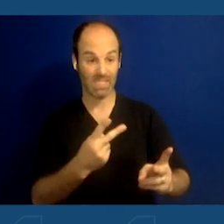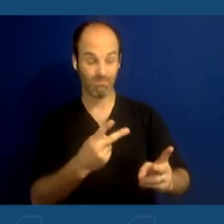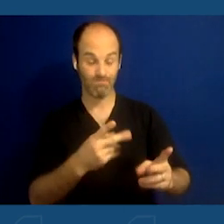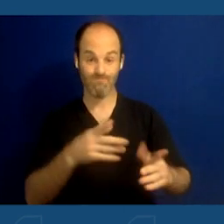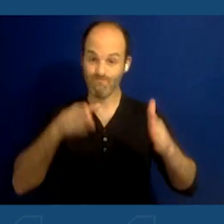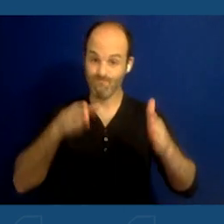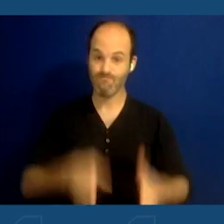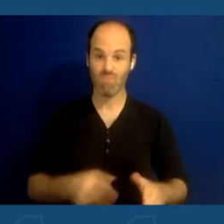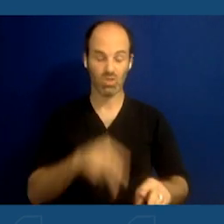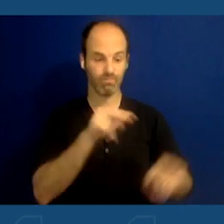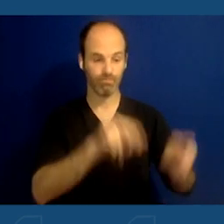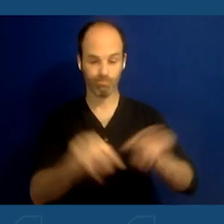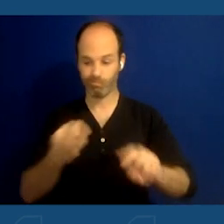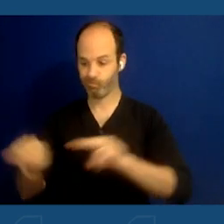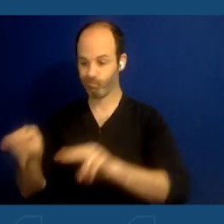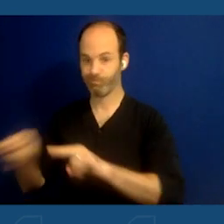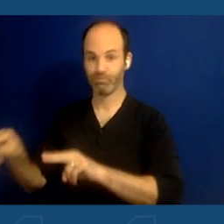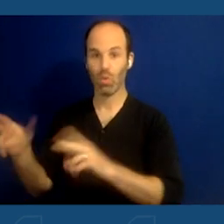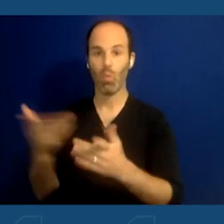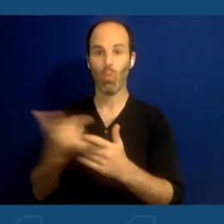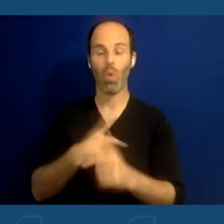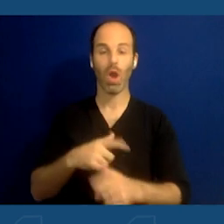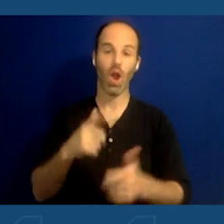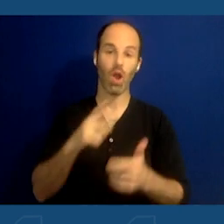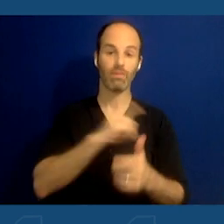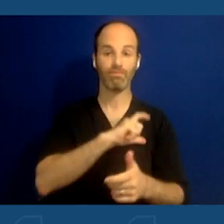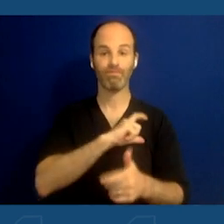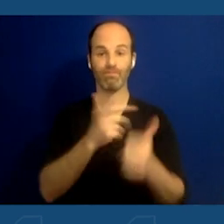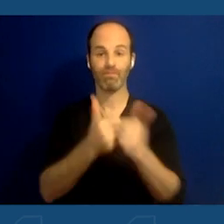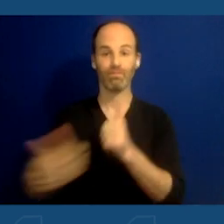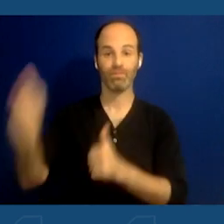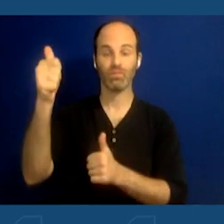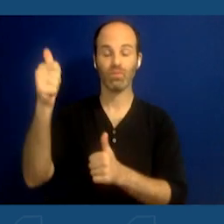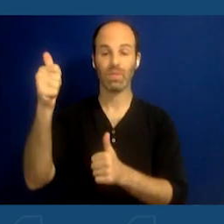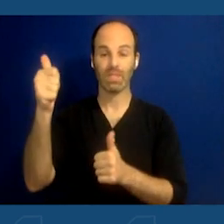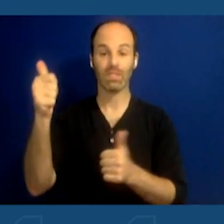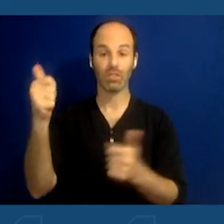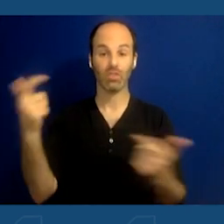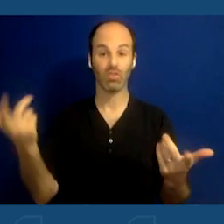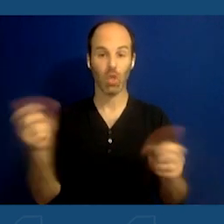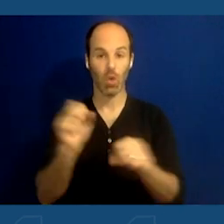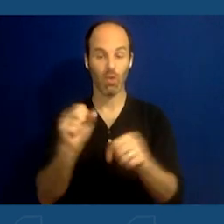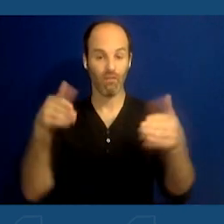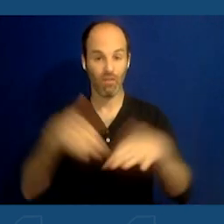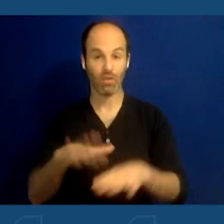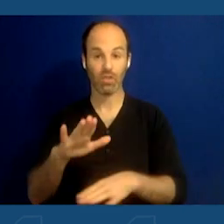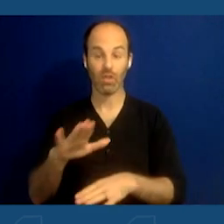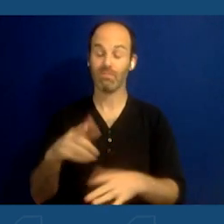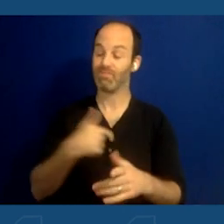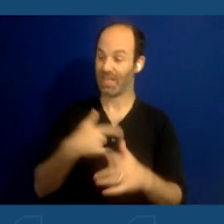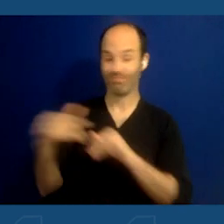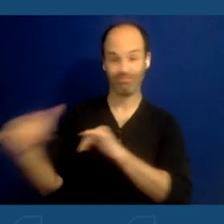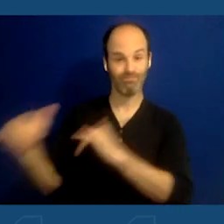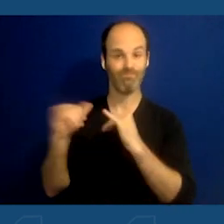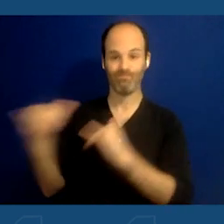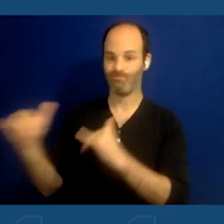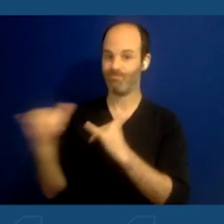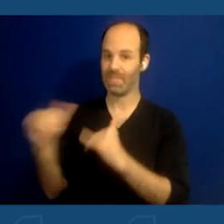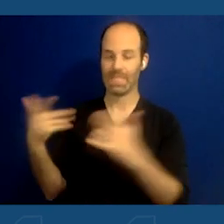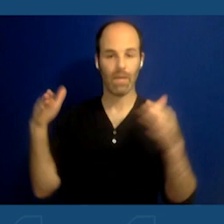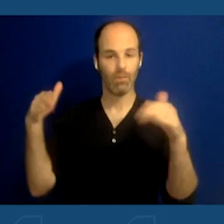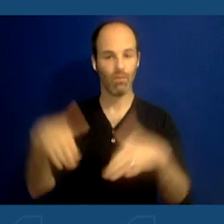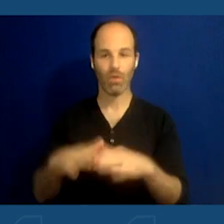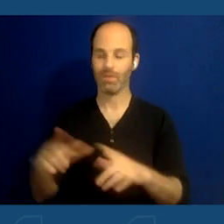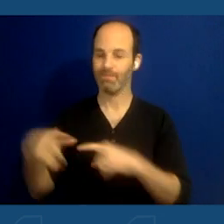law enforcement leaders are working on, what they're focused on, and they're focused on the same thing I am, as I have been since day